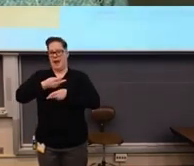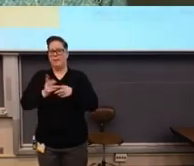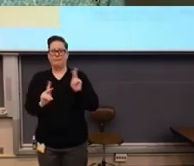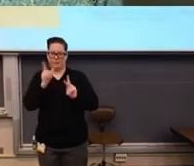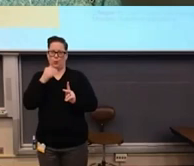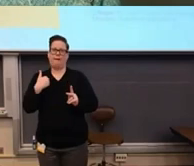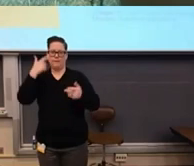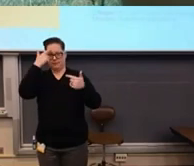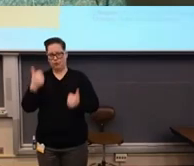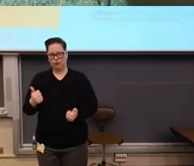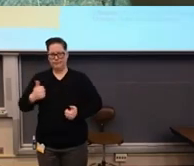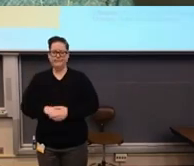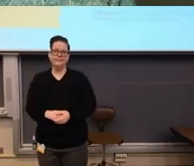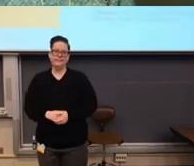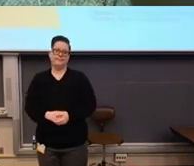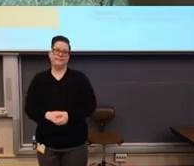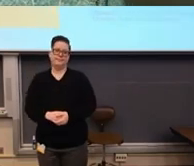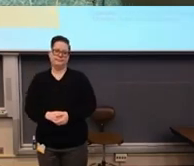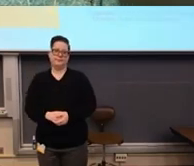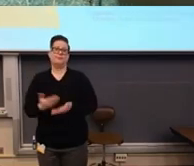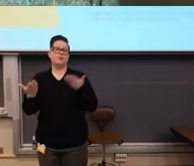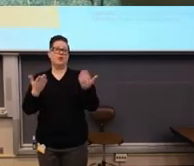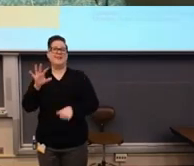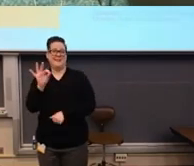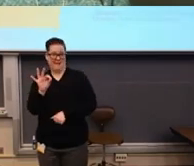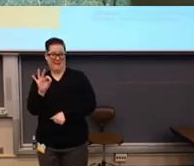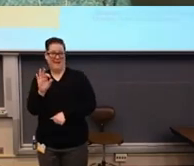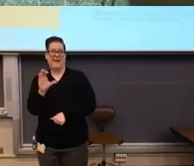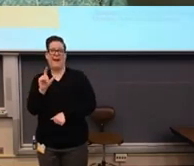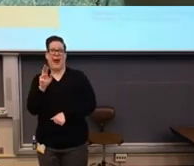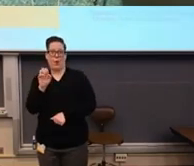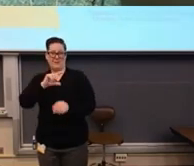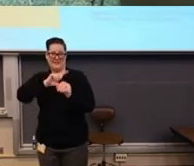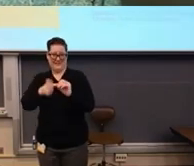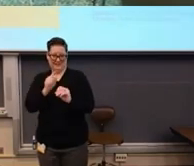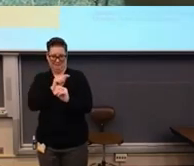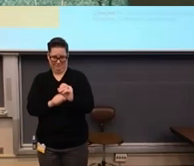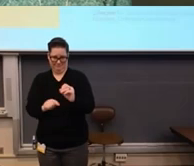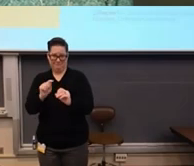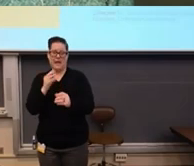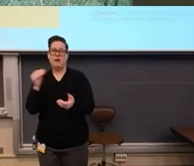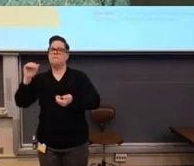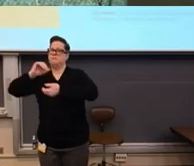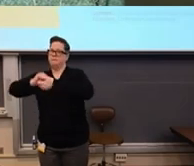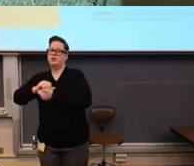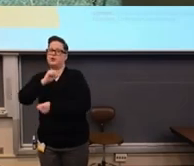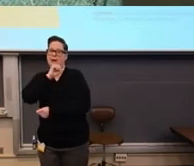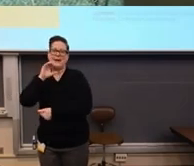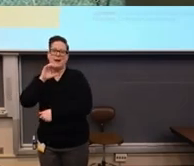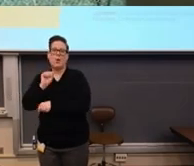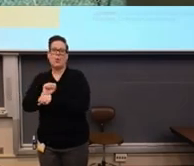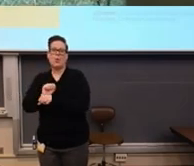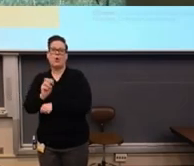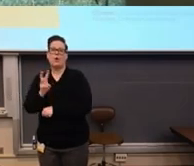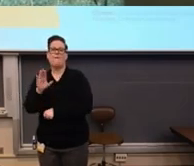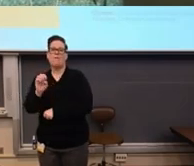with dementia. And we serve 9 counties, and we collaborate closely with the Geriatric Workforce Enhancement